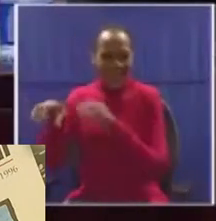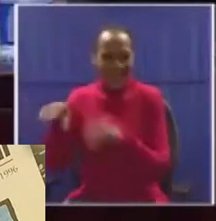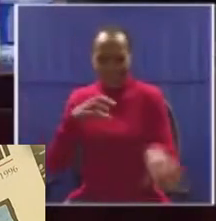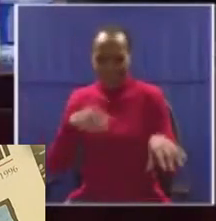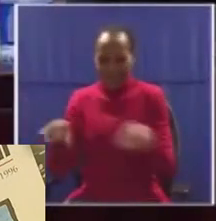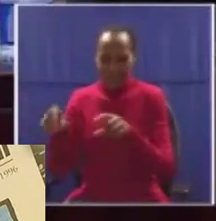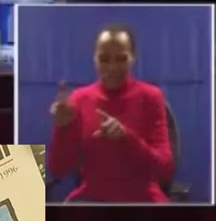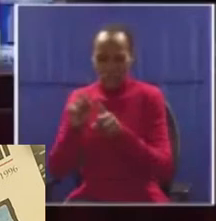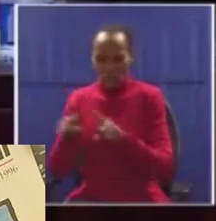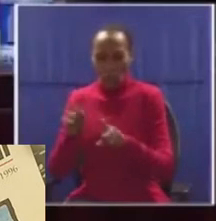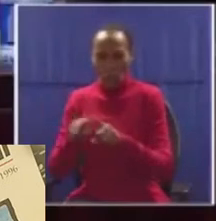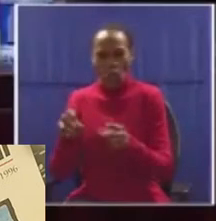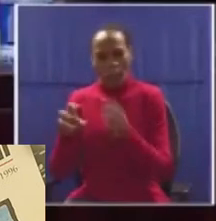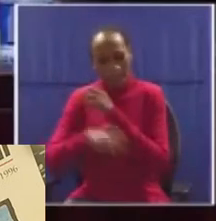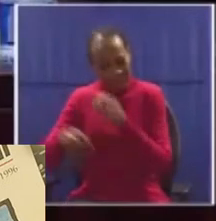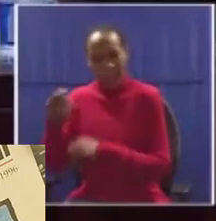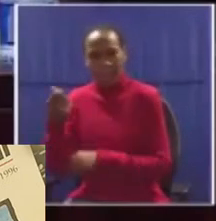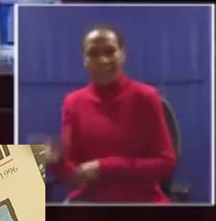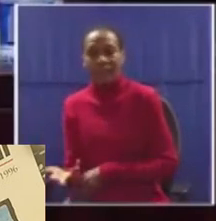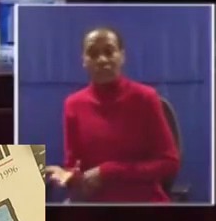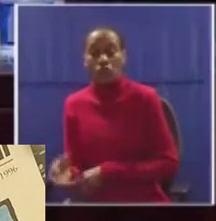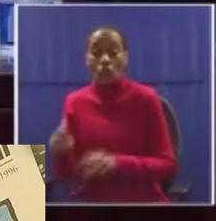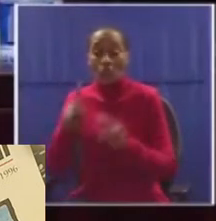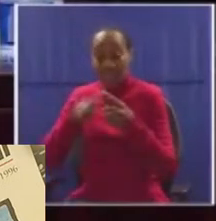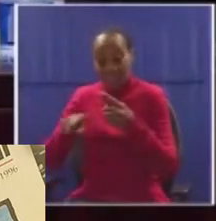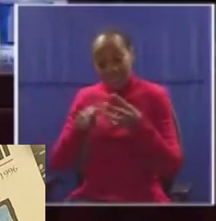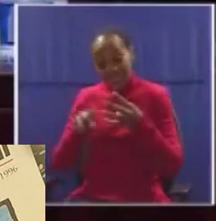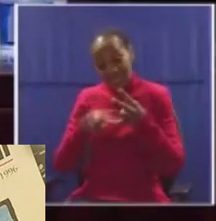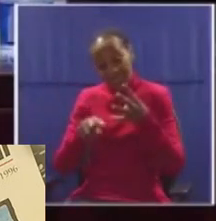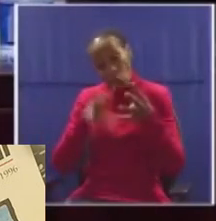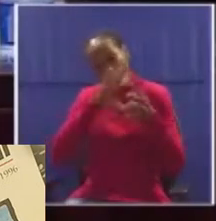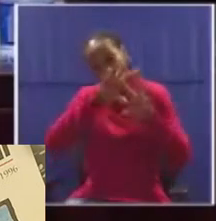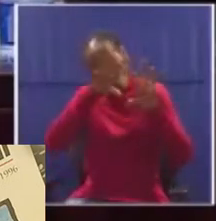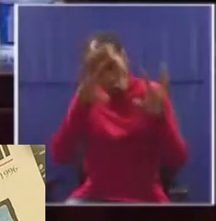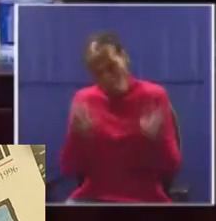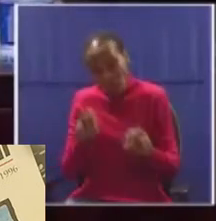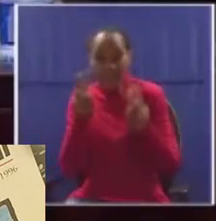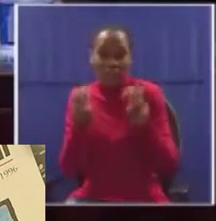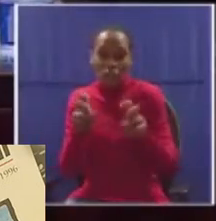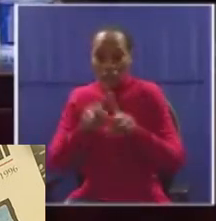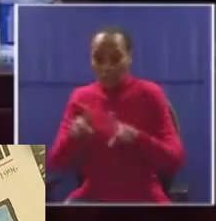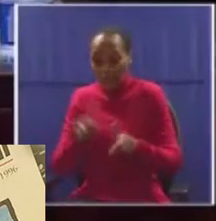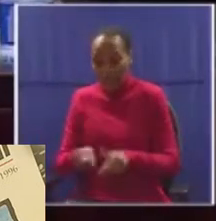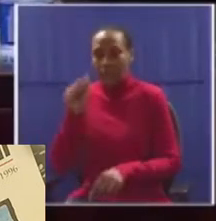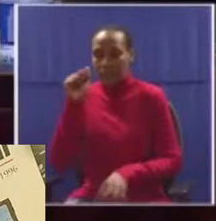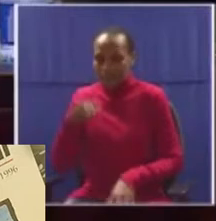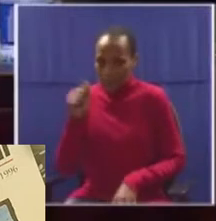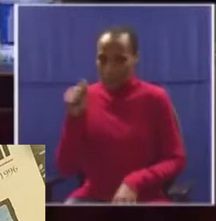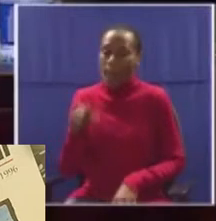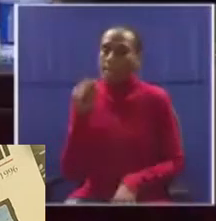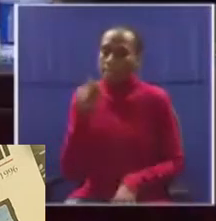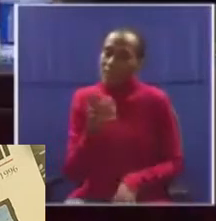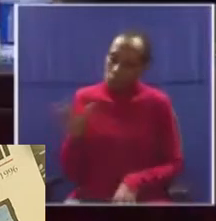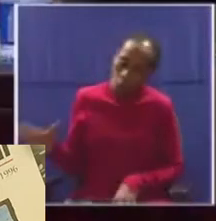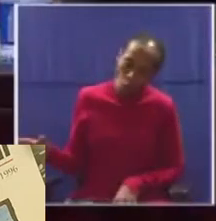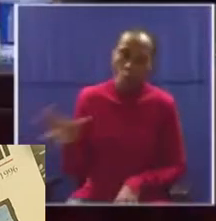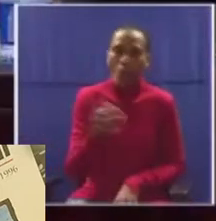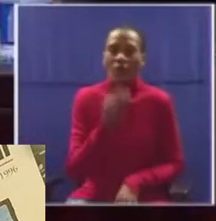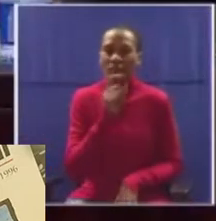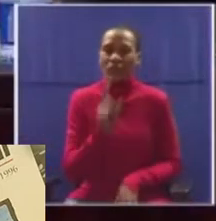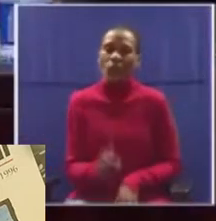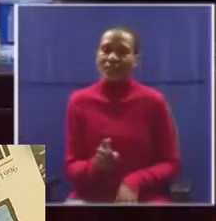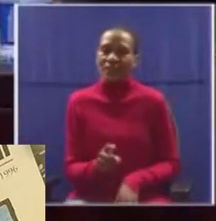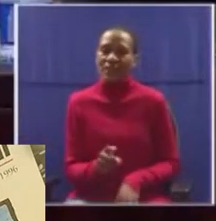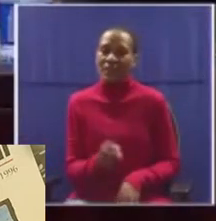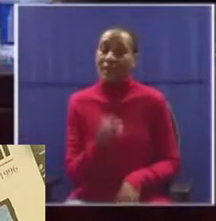shifting so once this matters may be distinctly different they all Prey Upon the financial